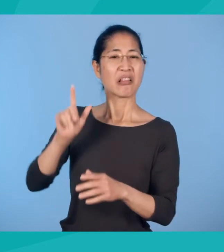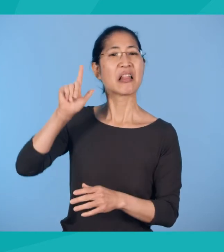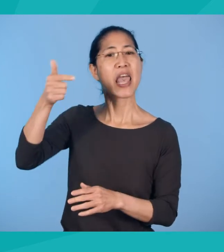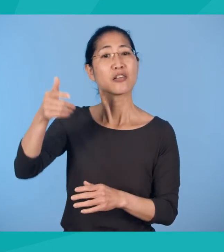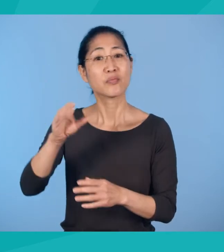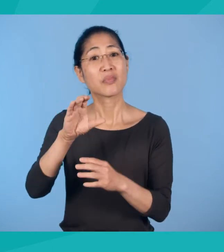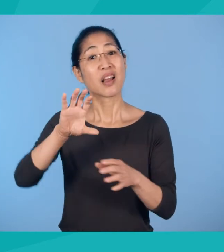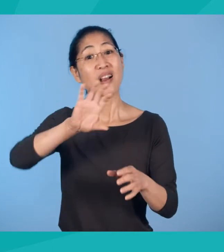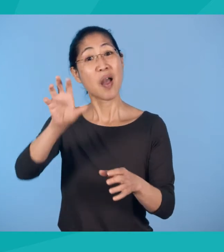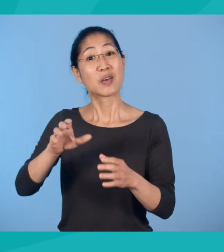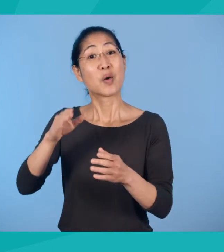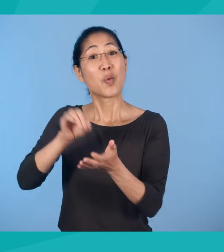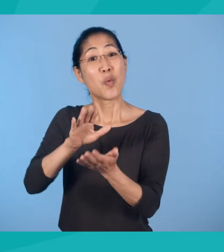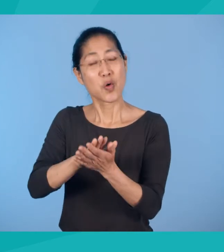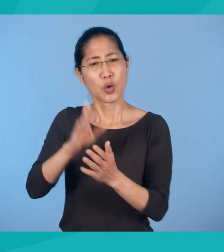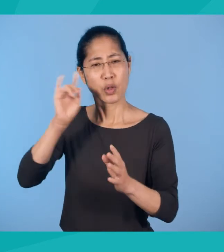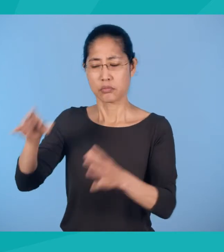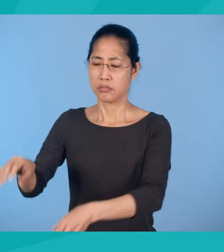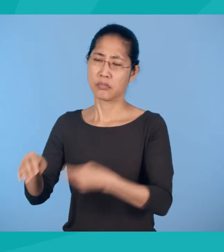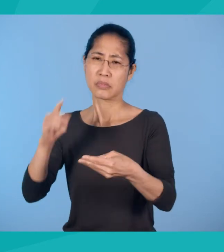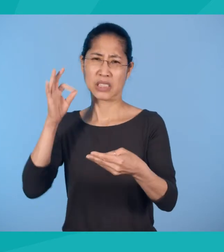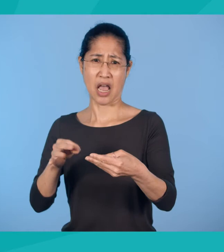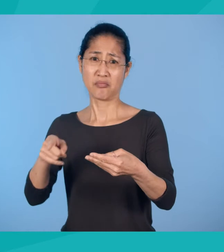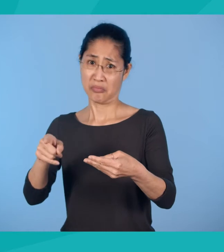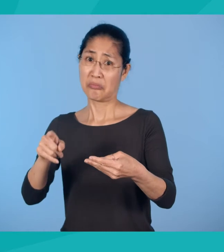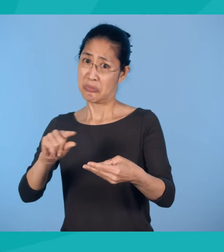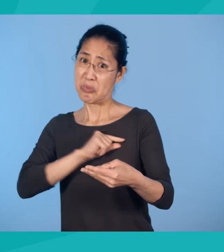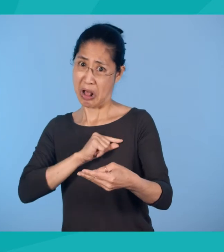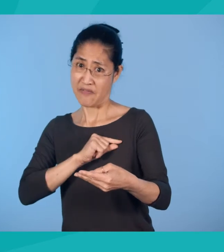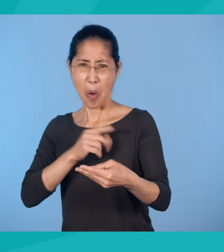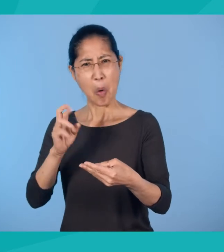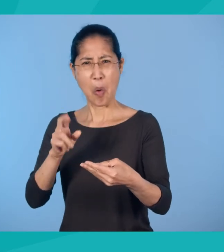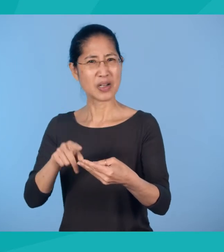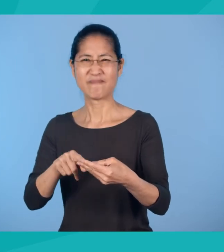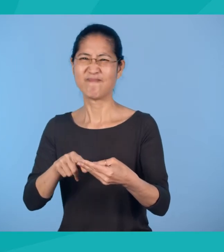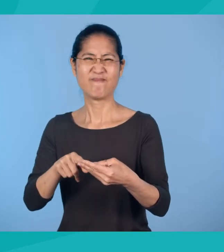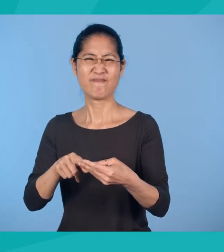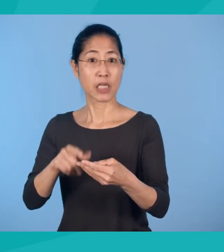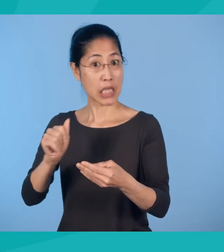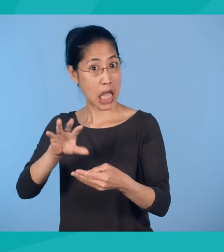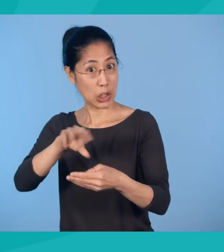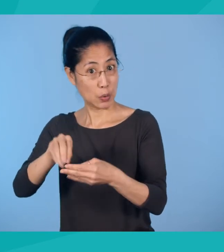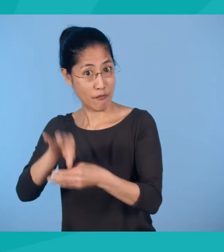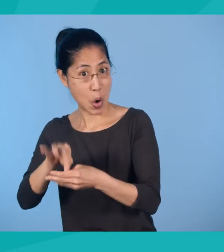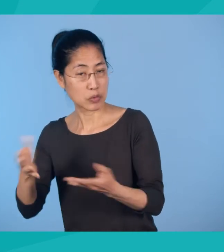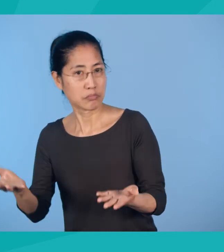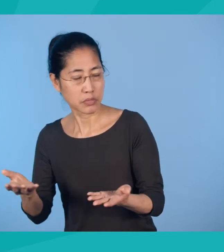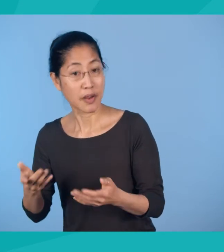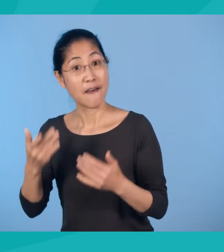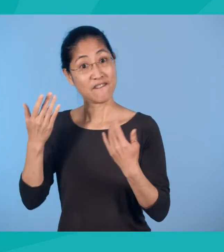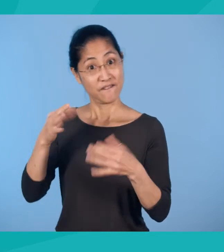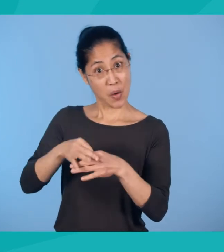was eligible and if the provisional ballot should count. Don't forget, if your county uses assigned polling places, you must be at the correct location for your ballot to